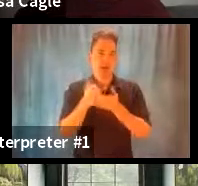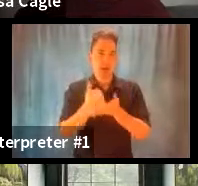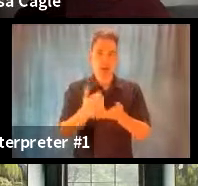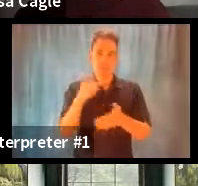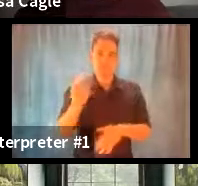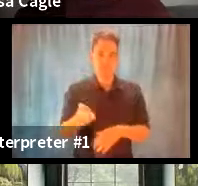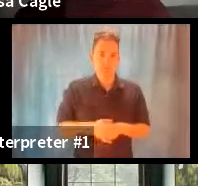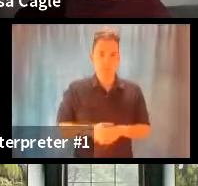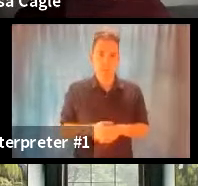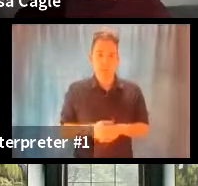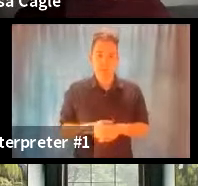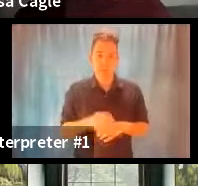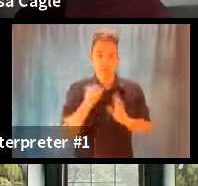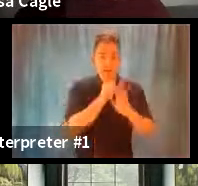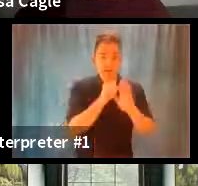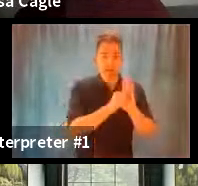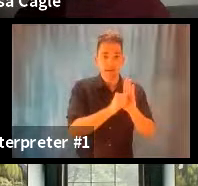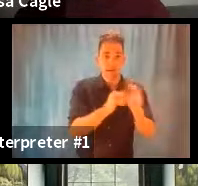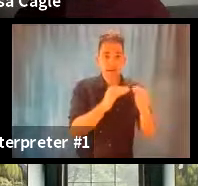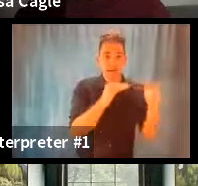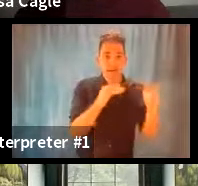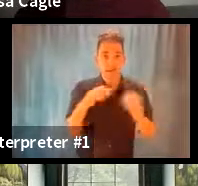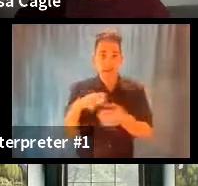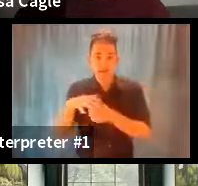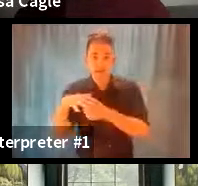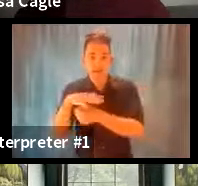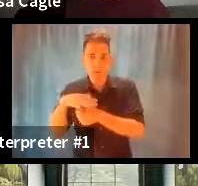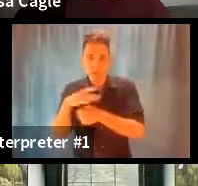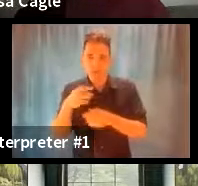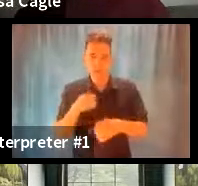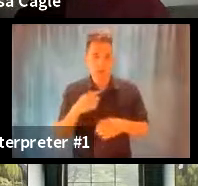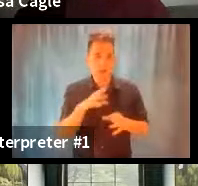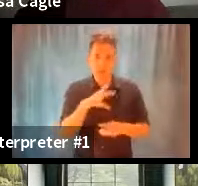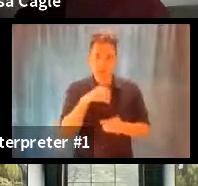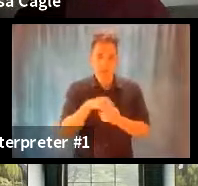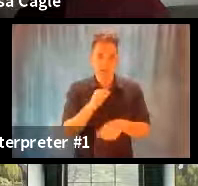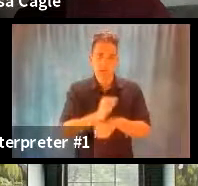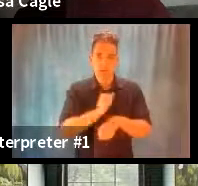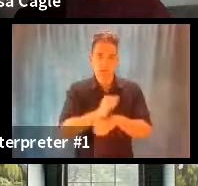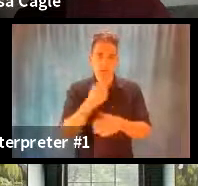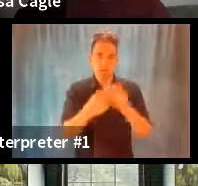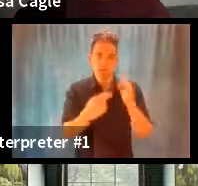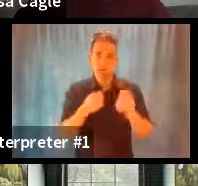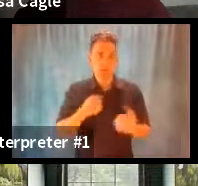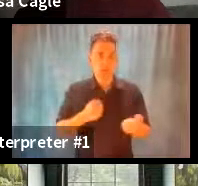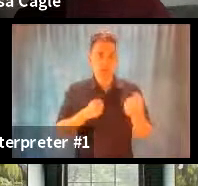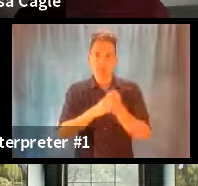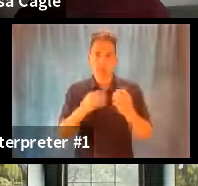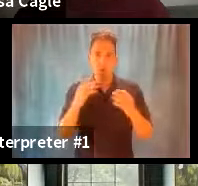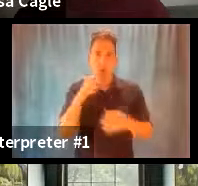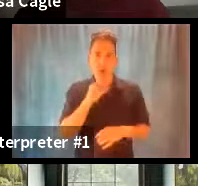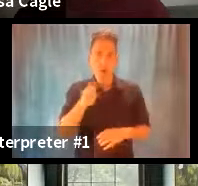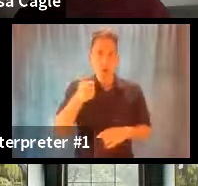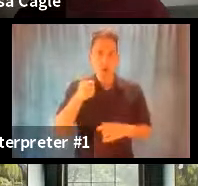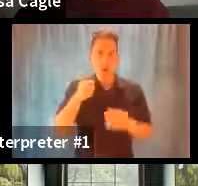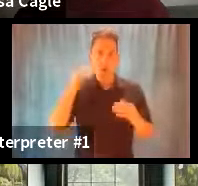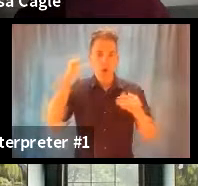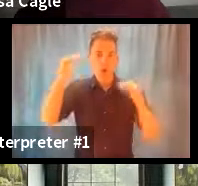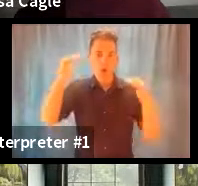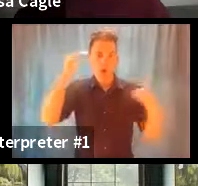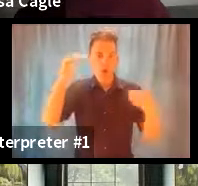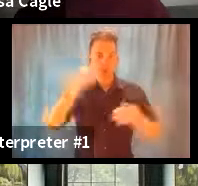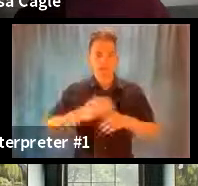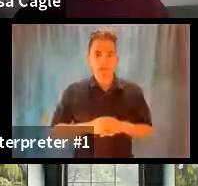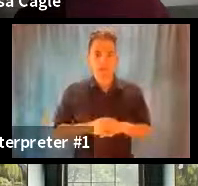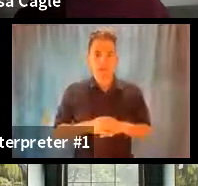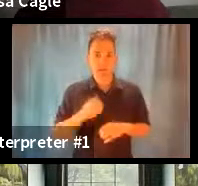level and locally. I've been out, I'm an advocate for older adults. I've seen all kinds